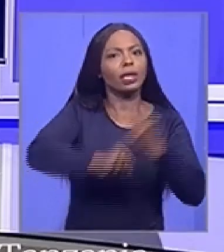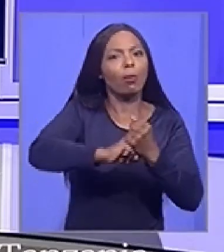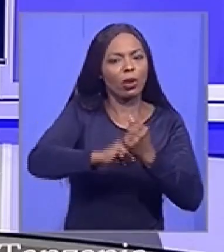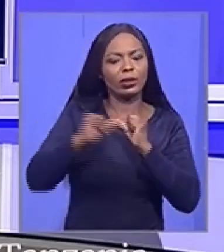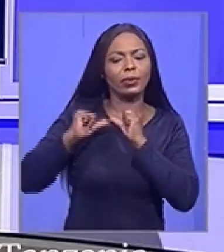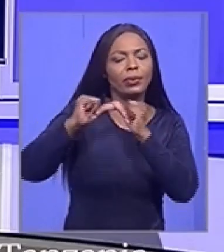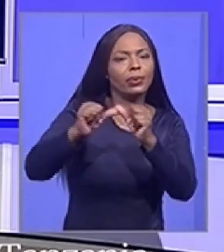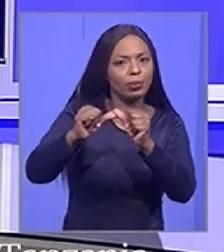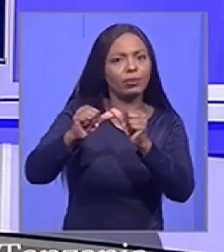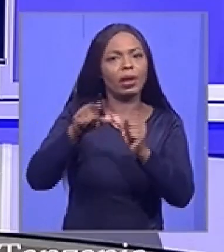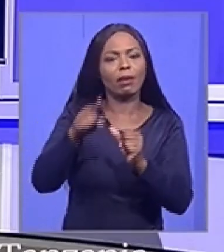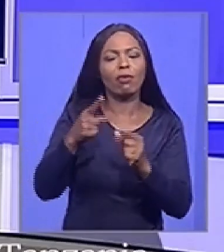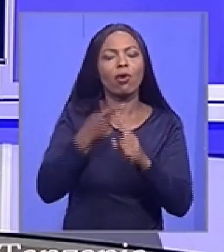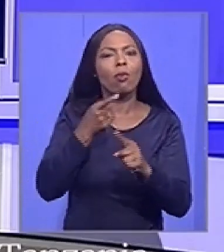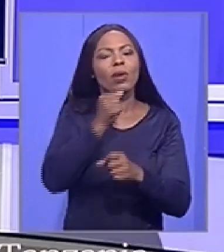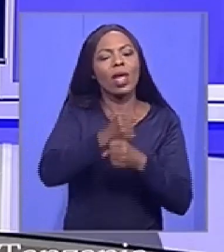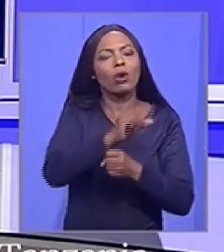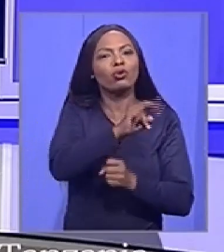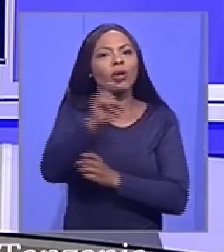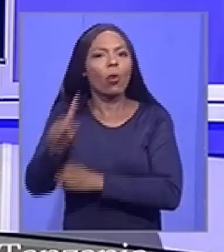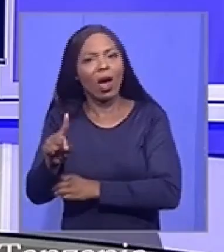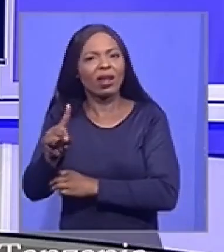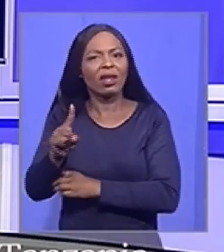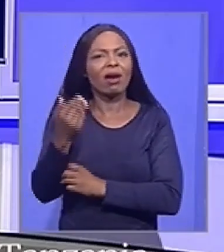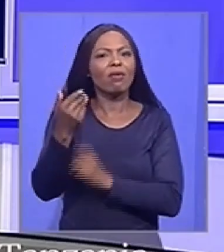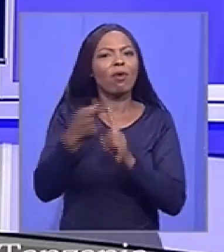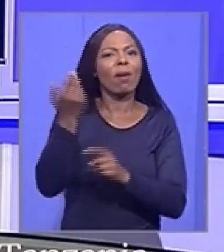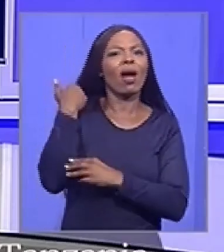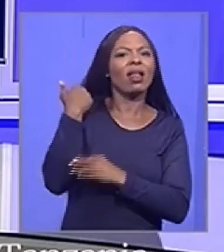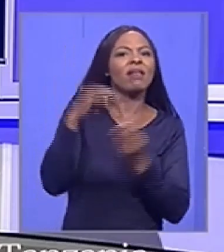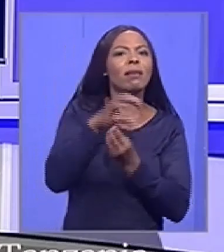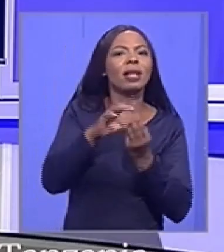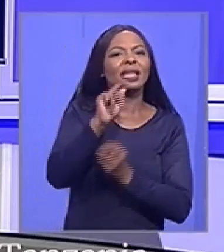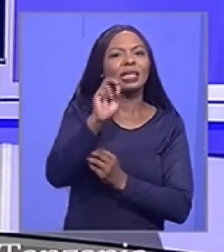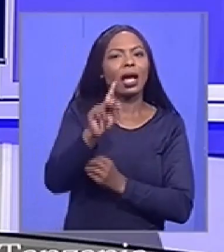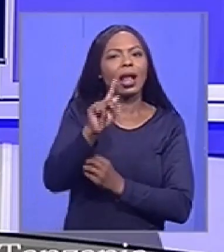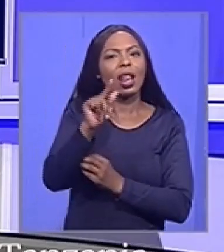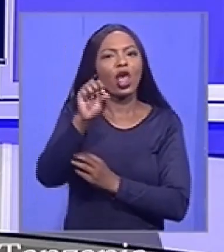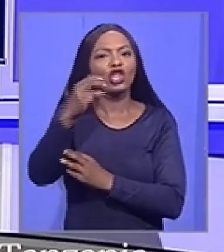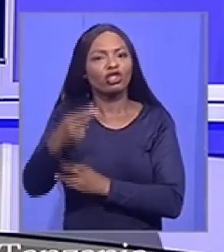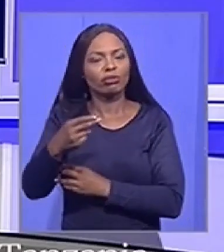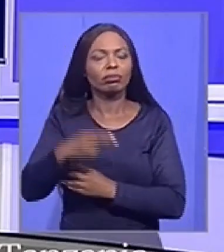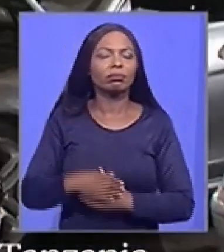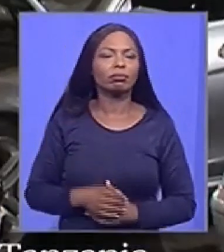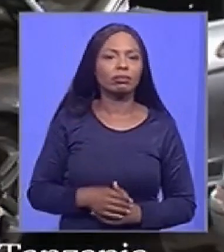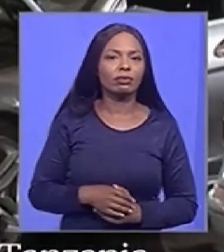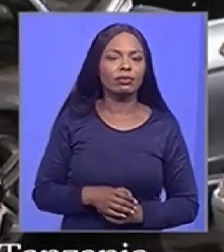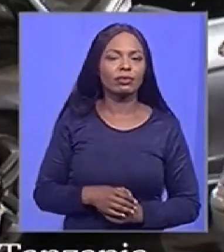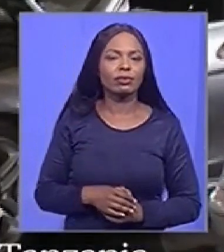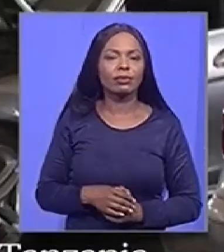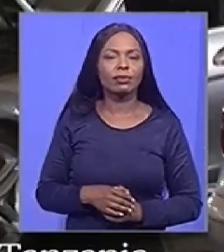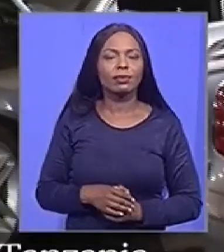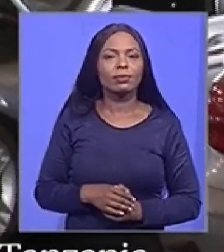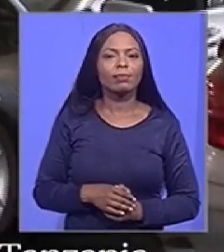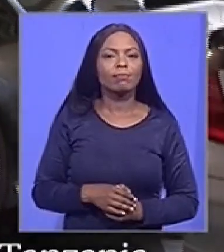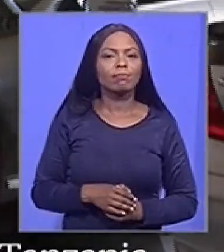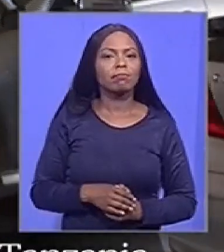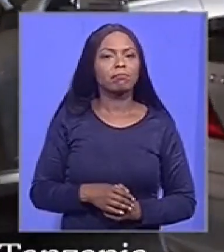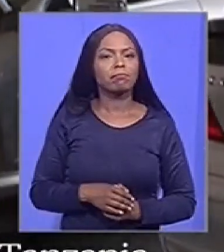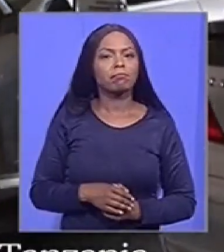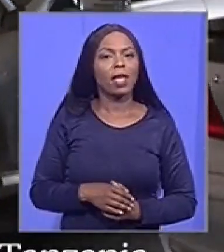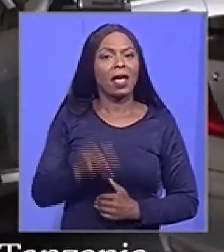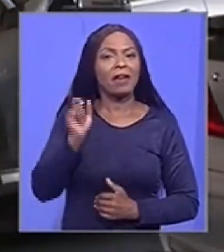ka 2001 e santse le sa balelapa la Tiklash. Go tšea maeto a matelele